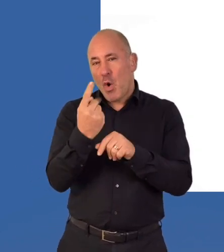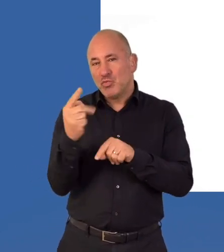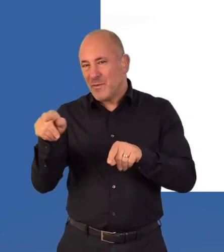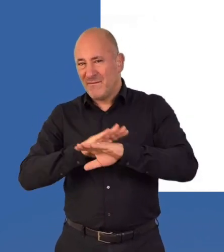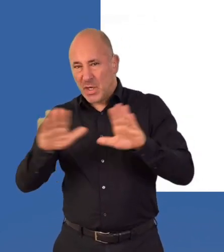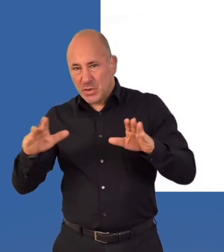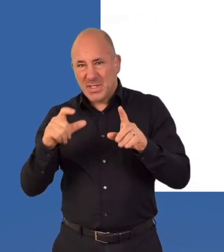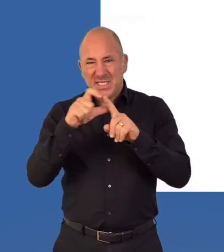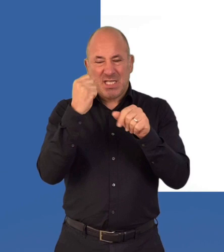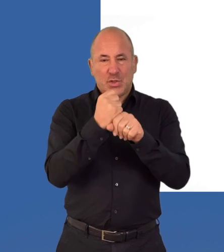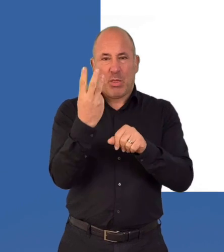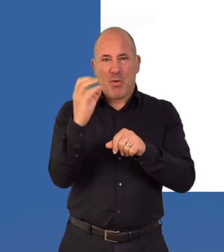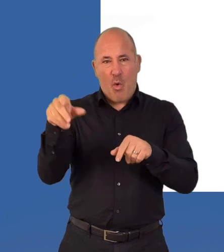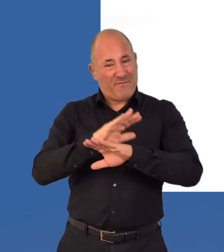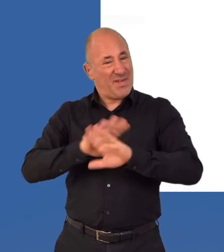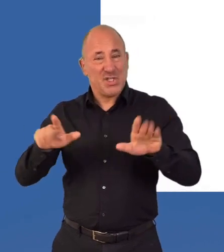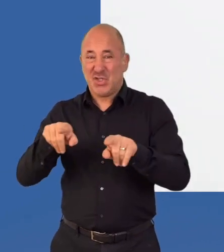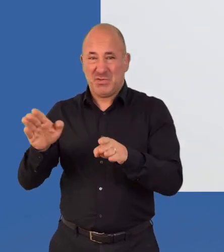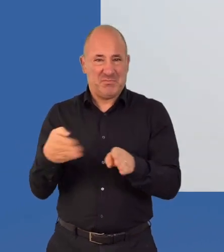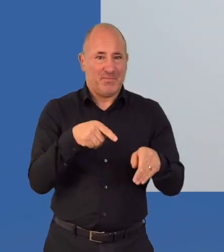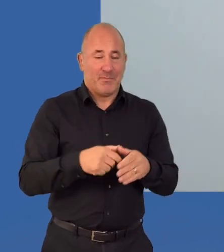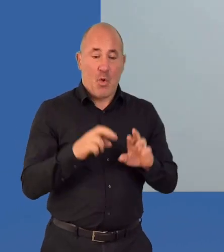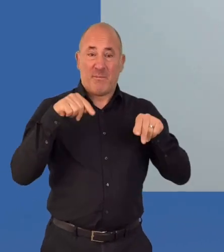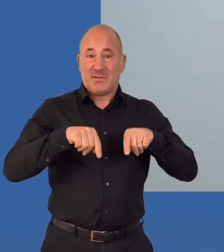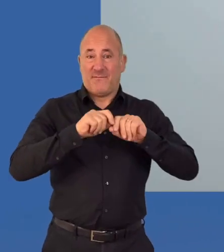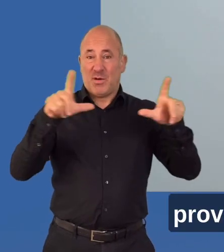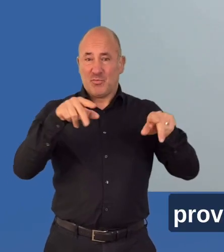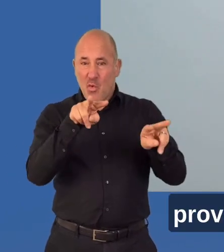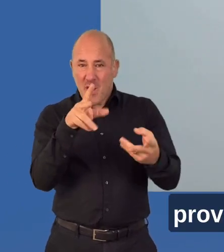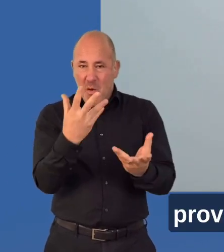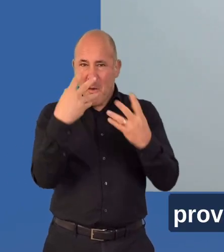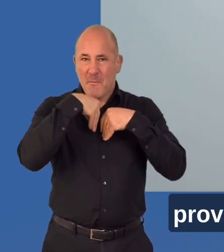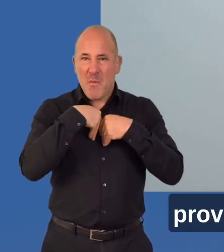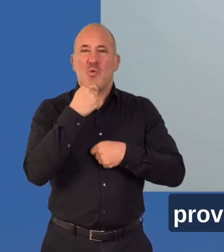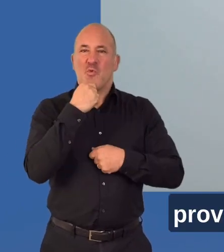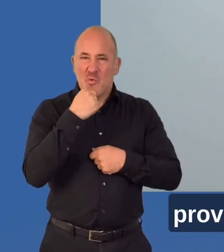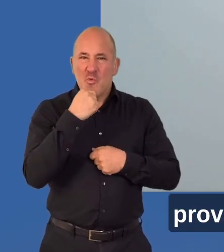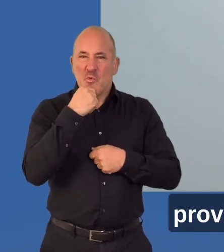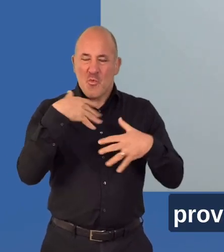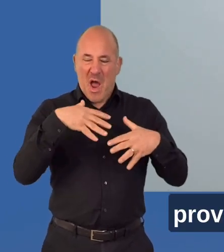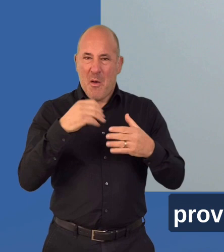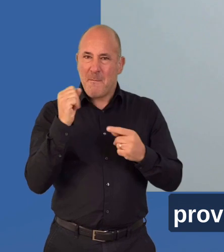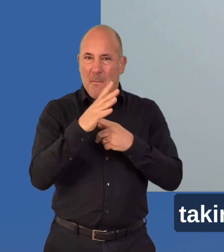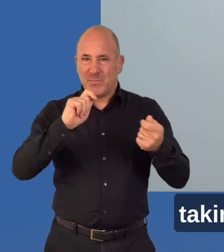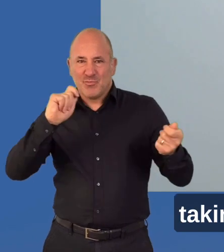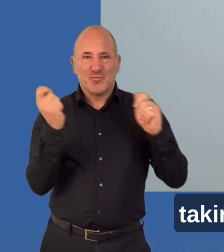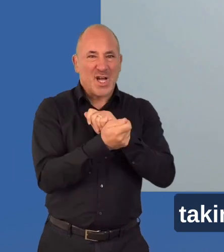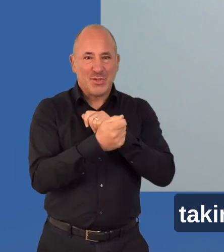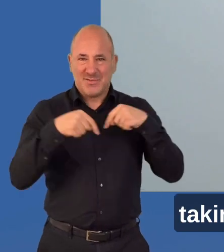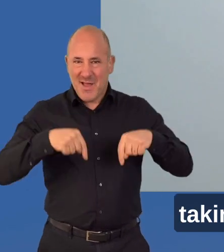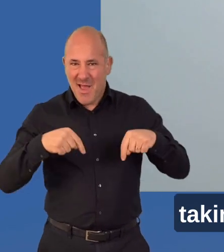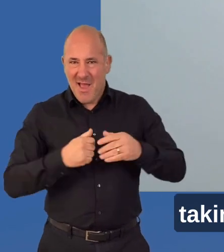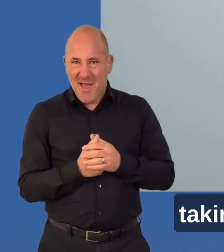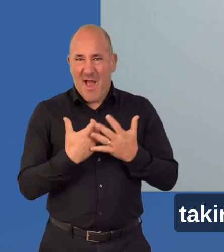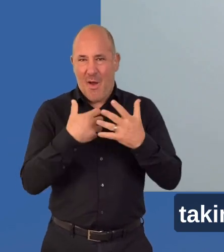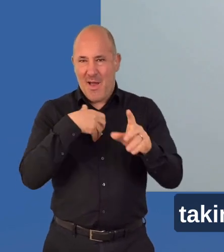NG12 and DG30 guidelines. I hope this short video has provided you with an overview of the important changes taking place in